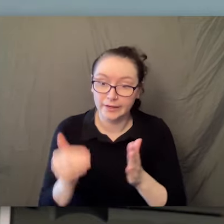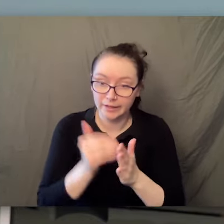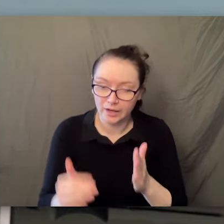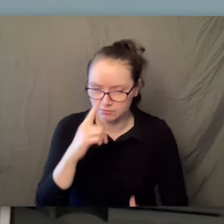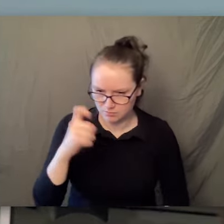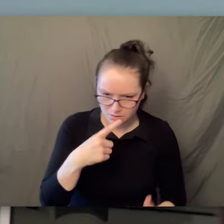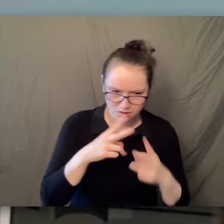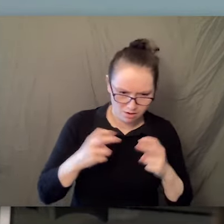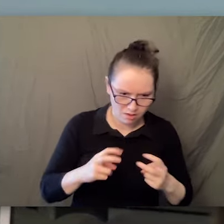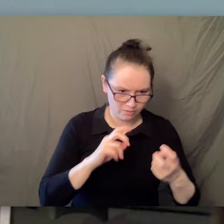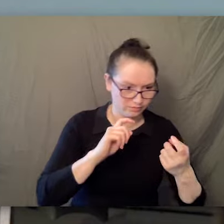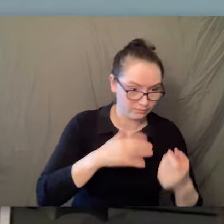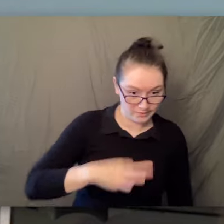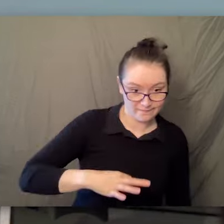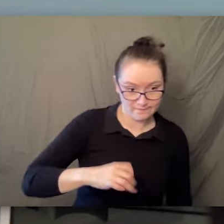forever.